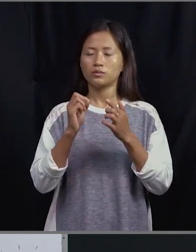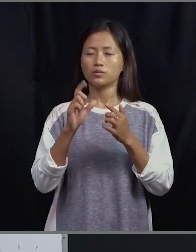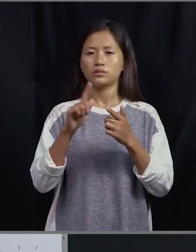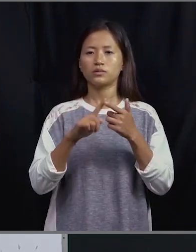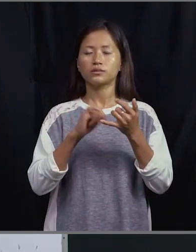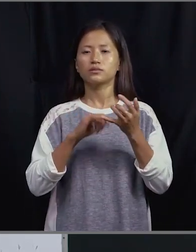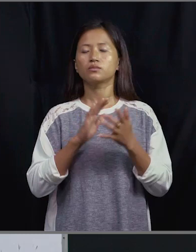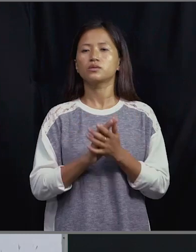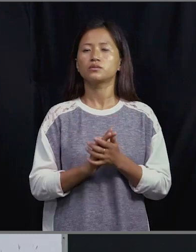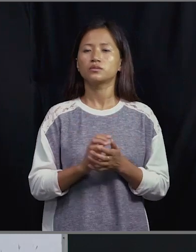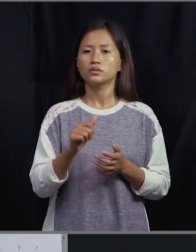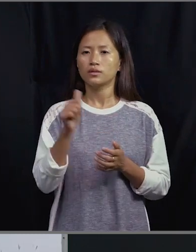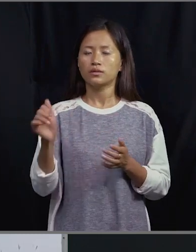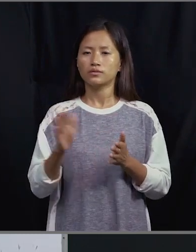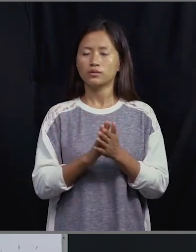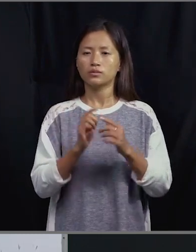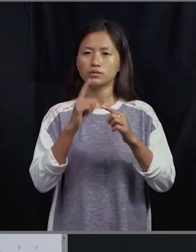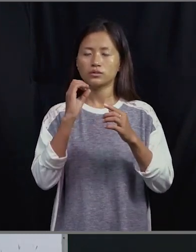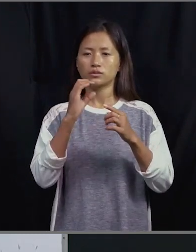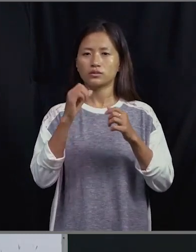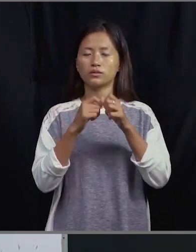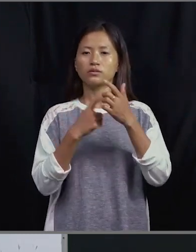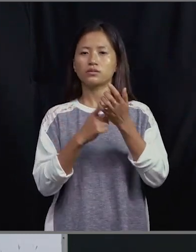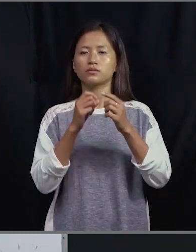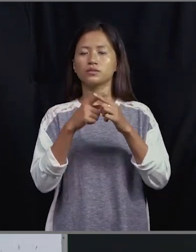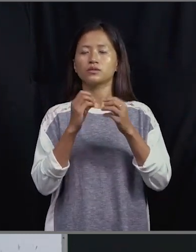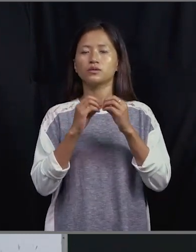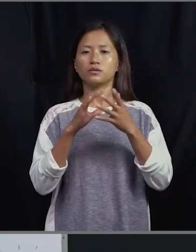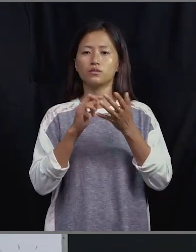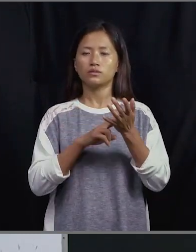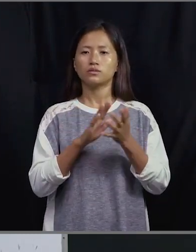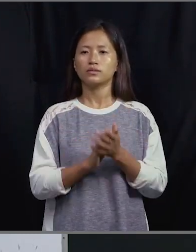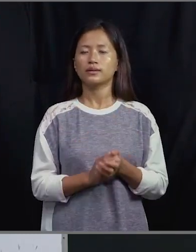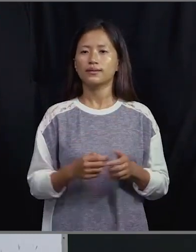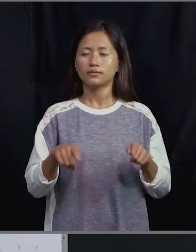mole of carbon dioxide and 2 moles of water.